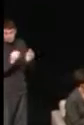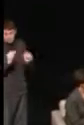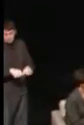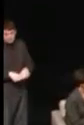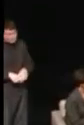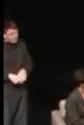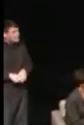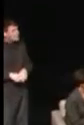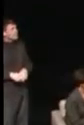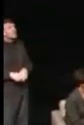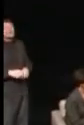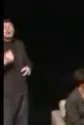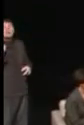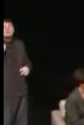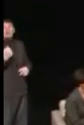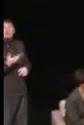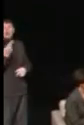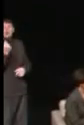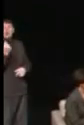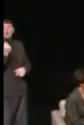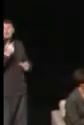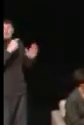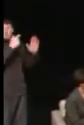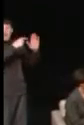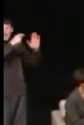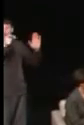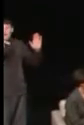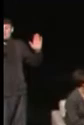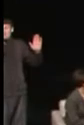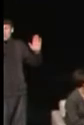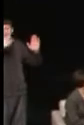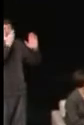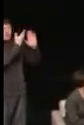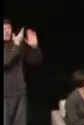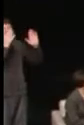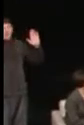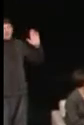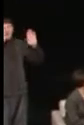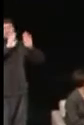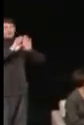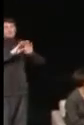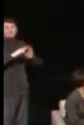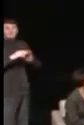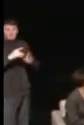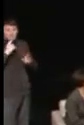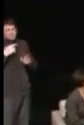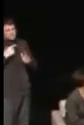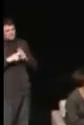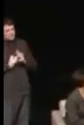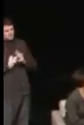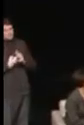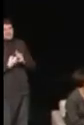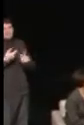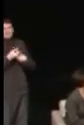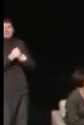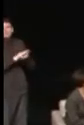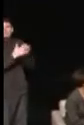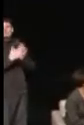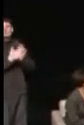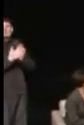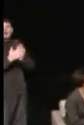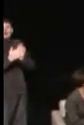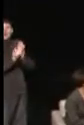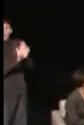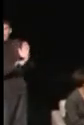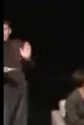The 13 panels were created in this first round of public programming will essentially form the first ring around the